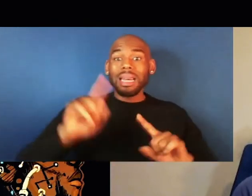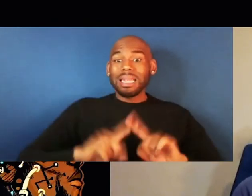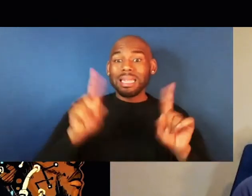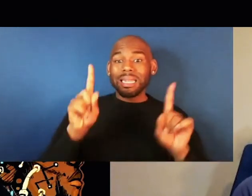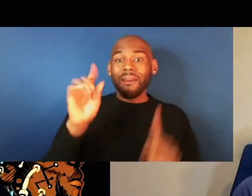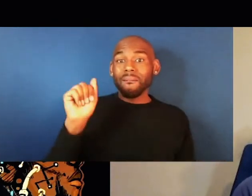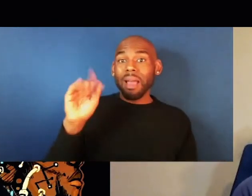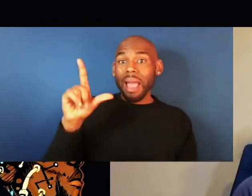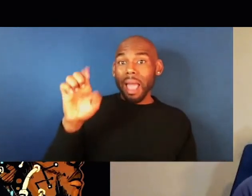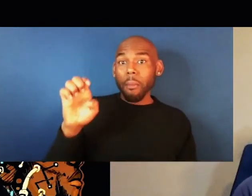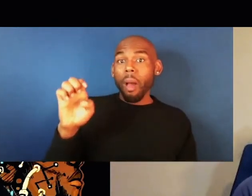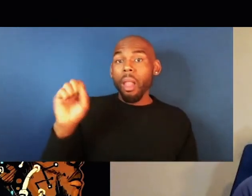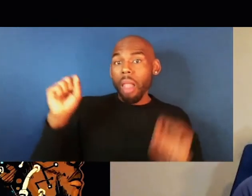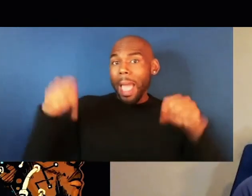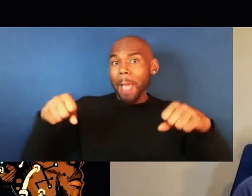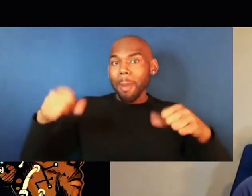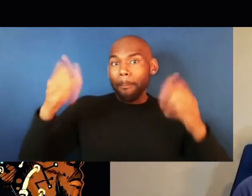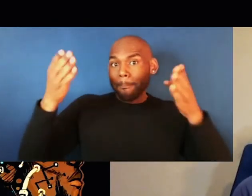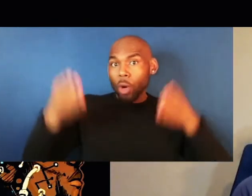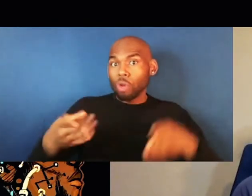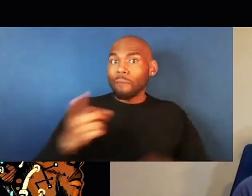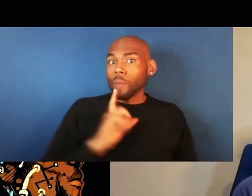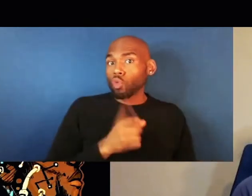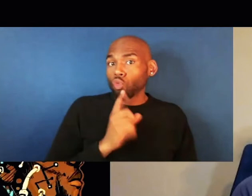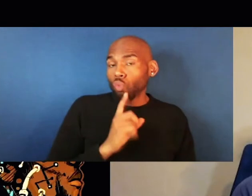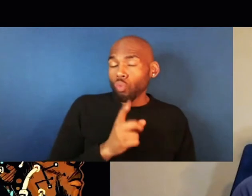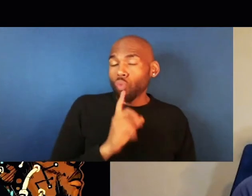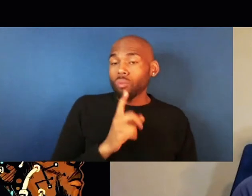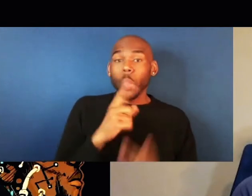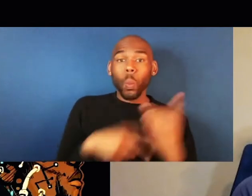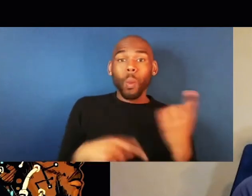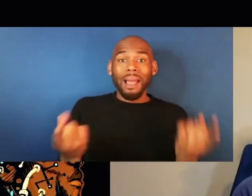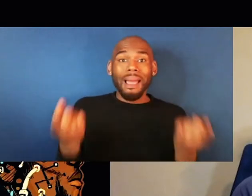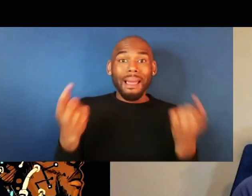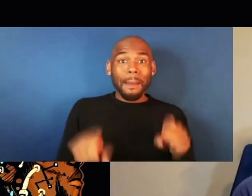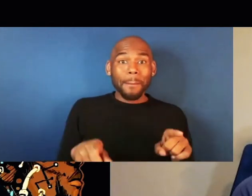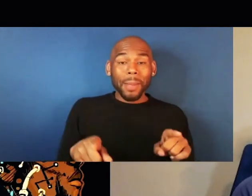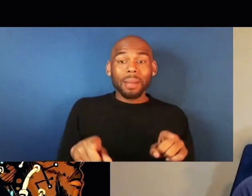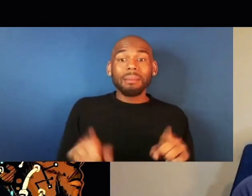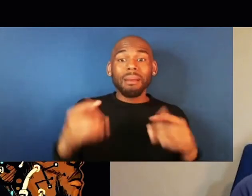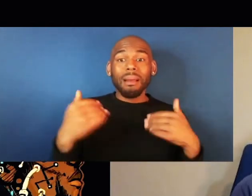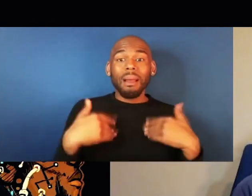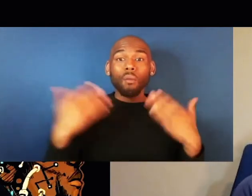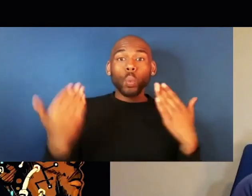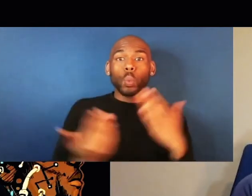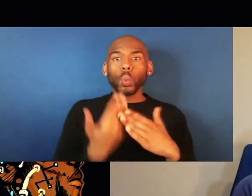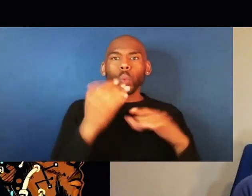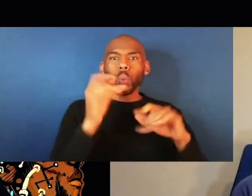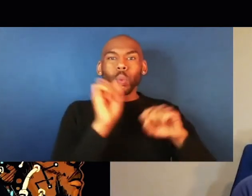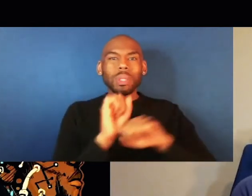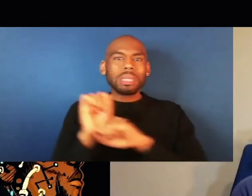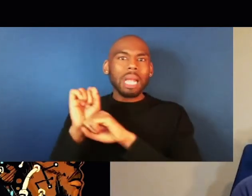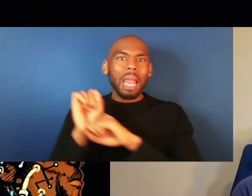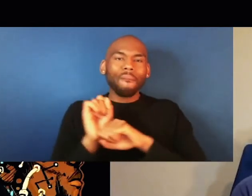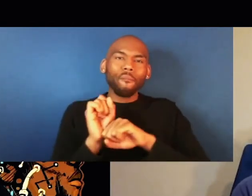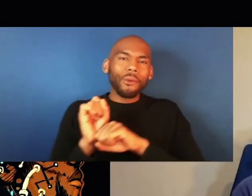that is a differently abled person for sure too. And actually what happens is there's a new kind of slavery that comes